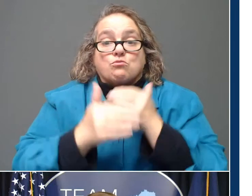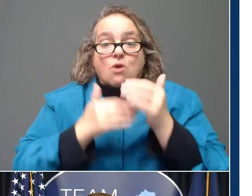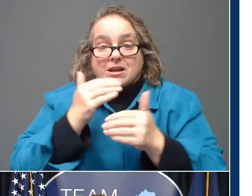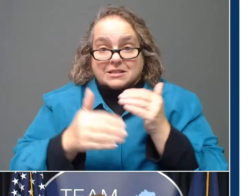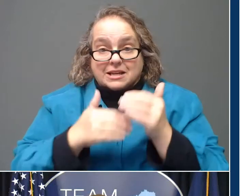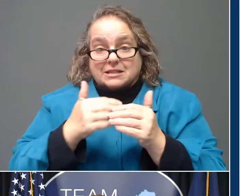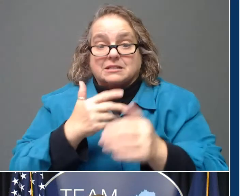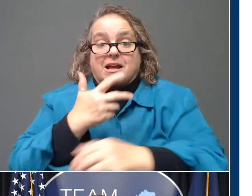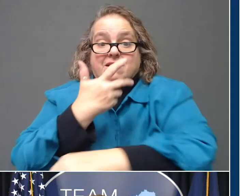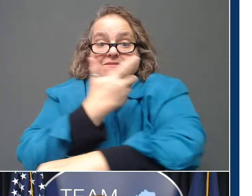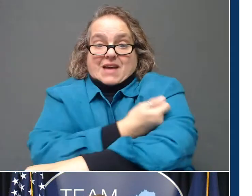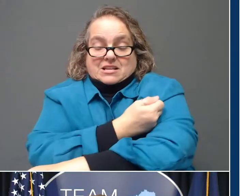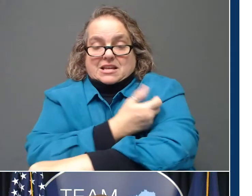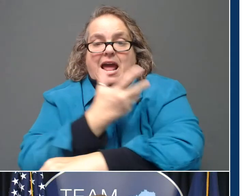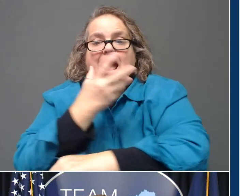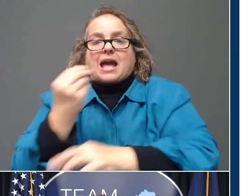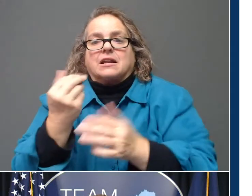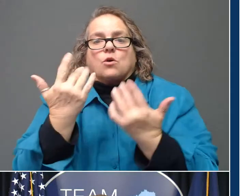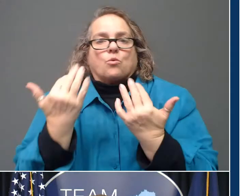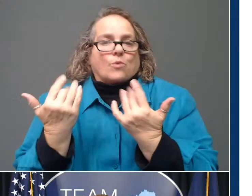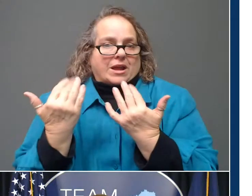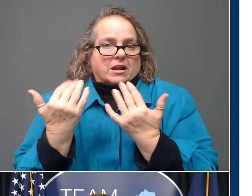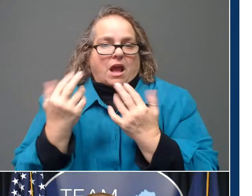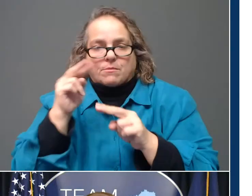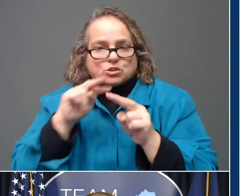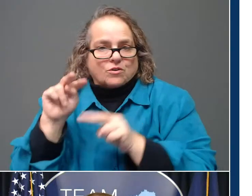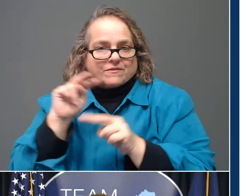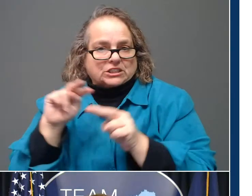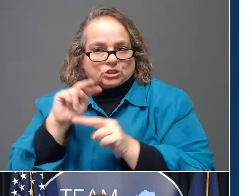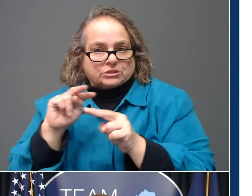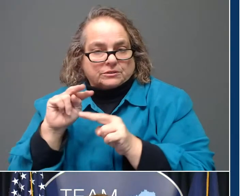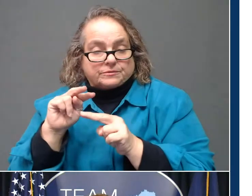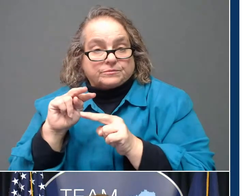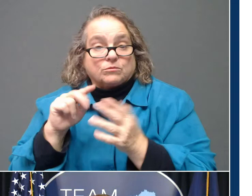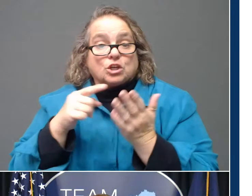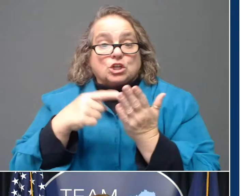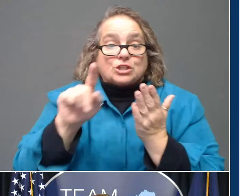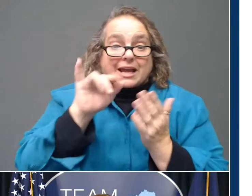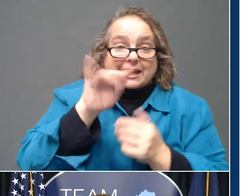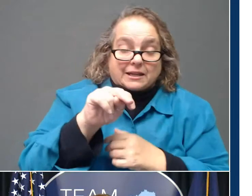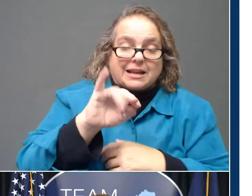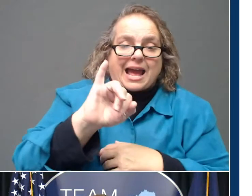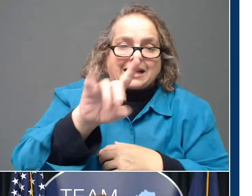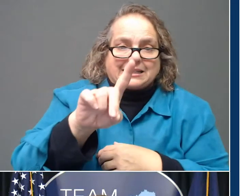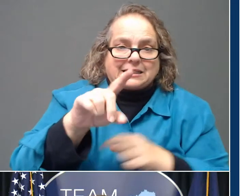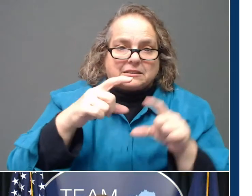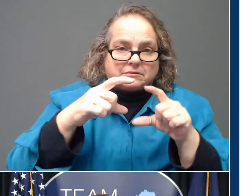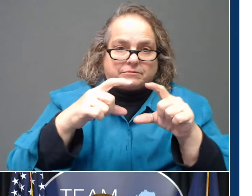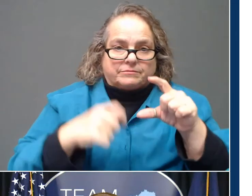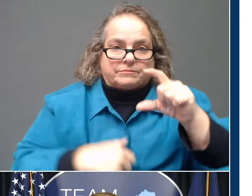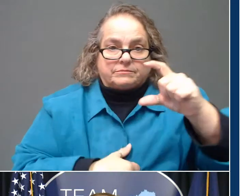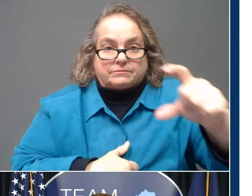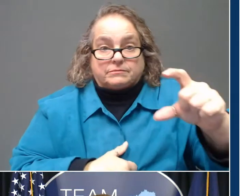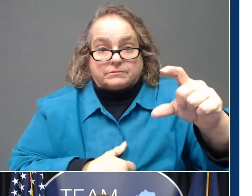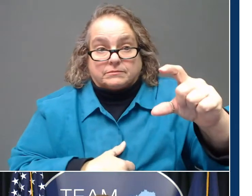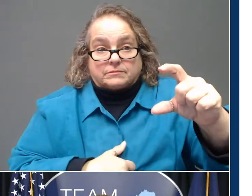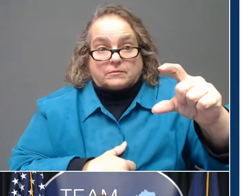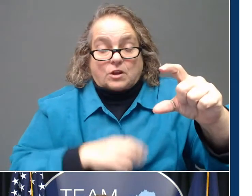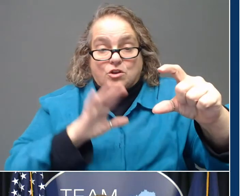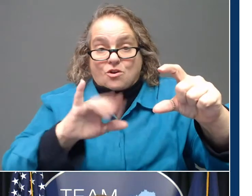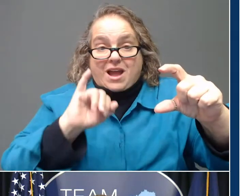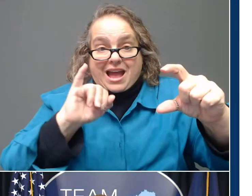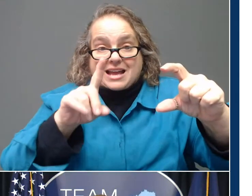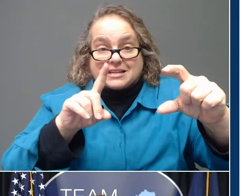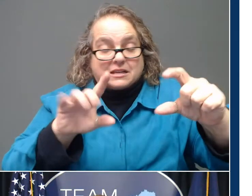vaccination, and observation. Check-in, you'll need to show your ID, so please remember to bring that with you on your appointment